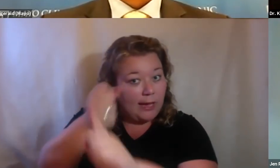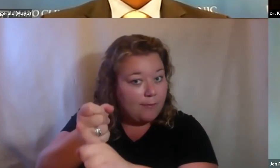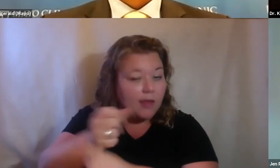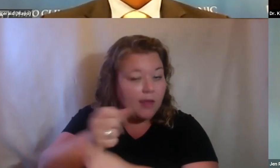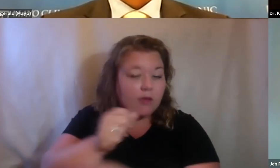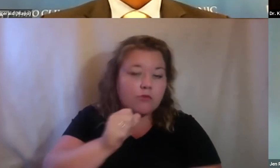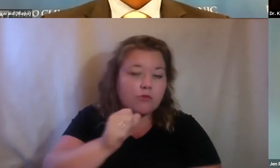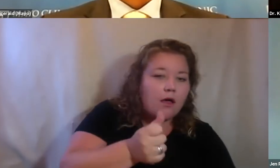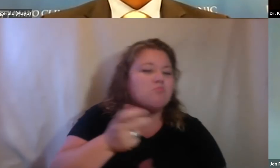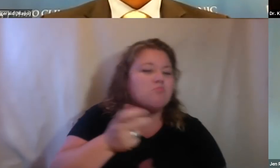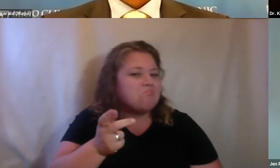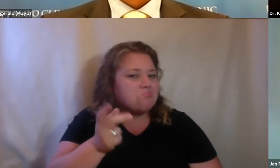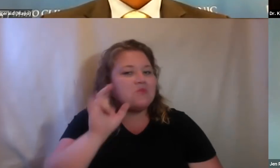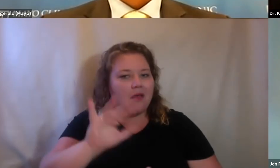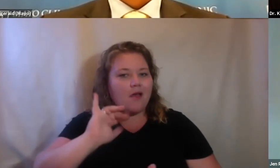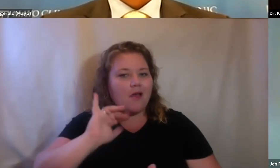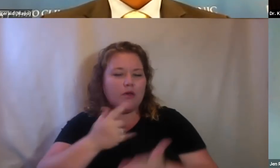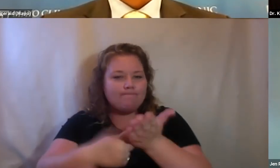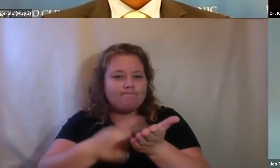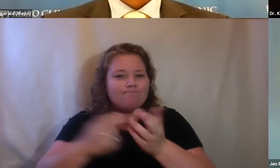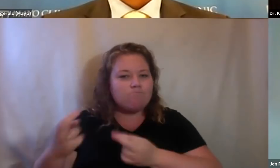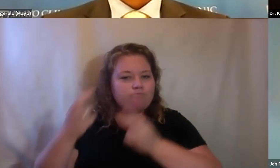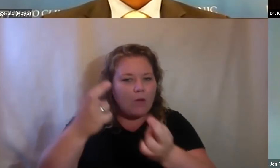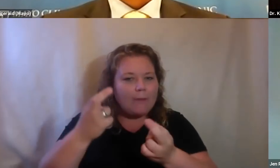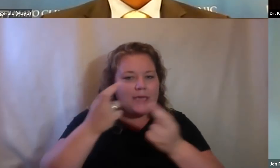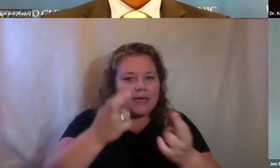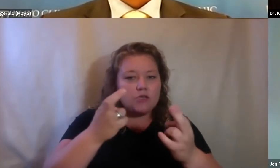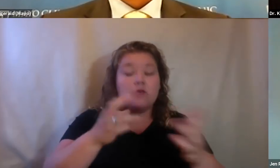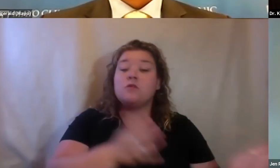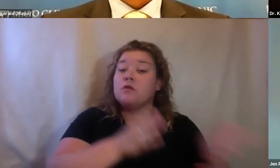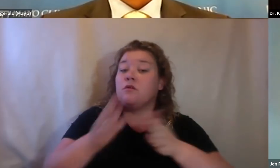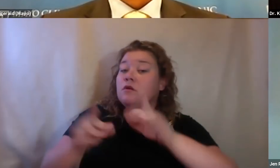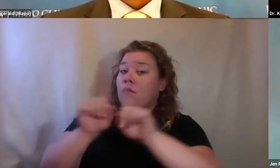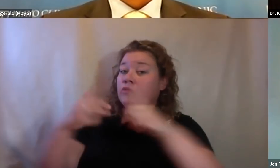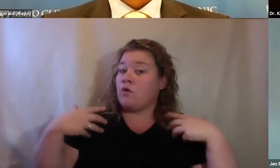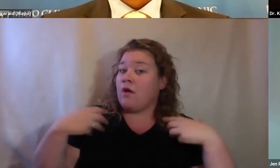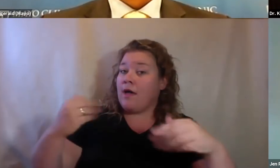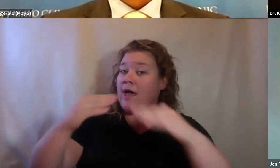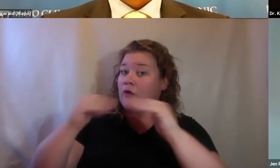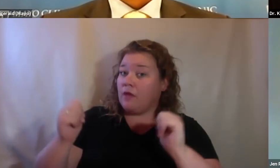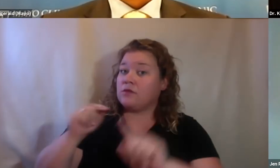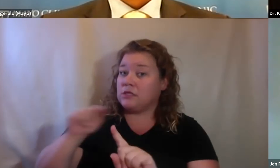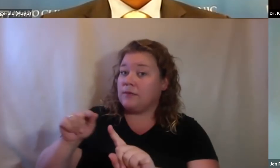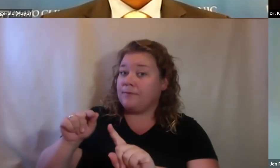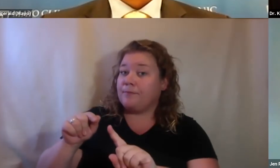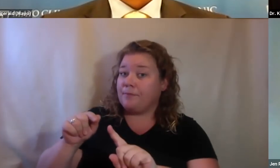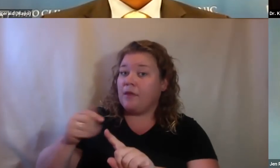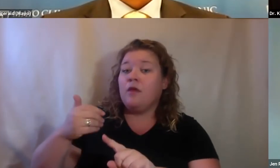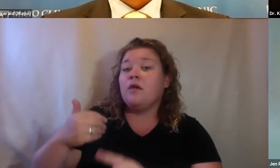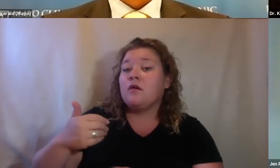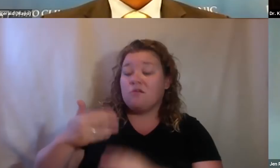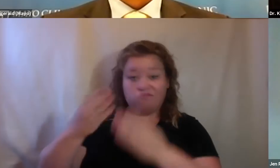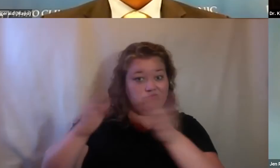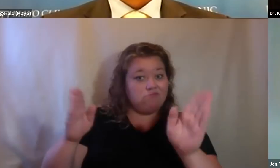recommendations. Similarly for healthcare, there are metrics and important metrics reported out nationwide, and you can find them in the news about ICU capacity